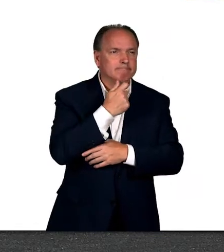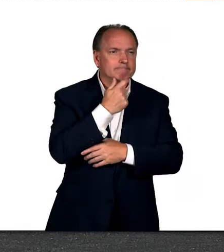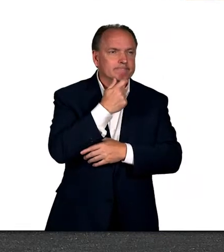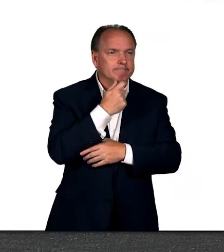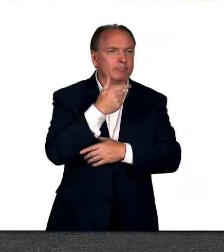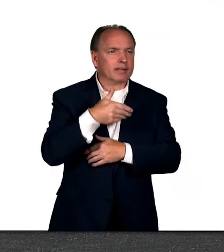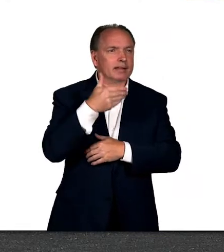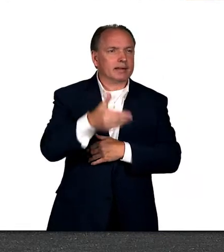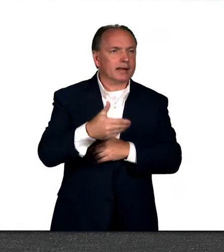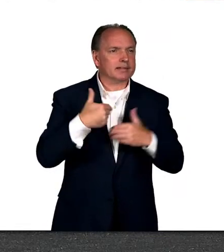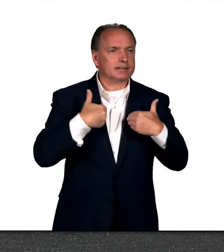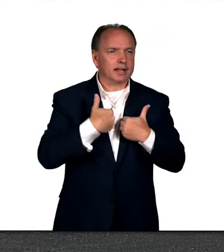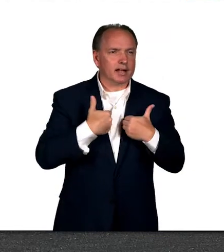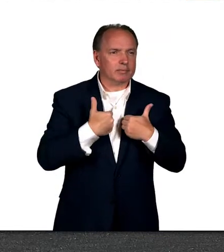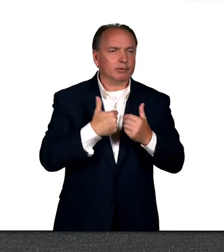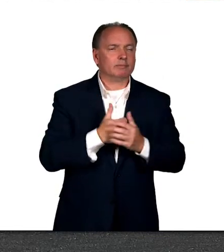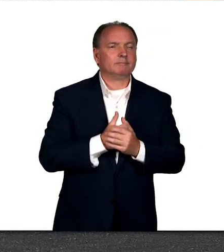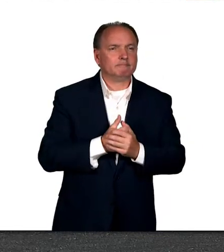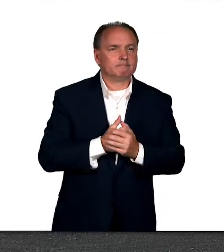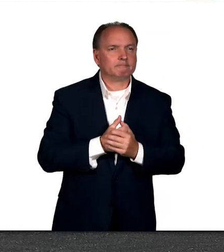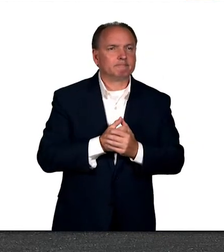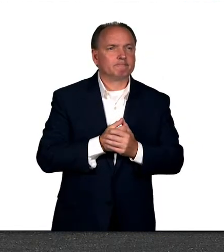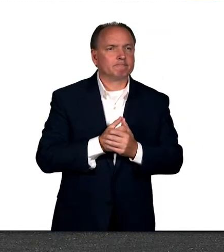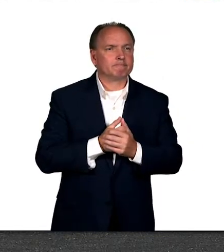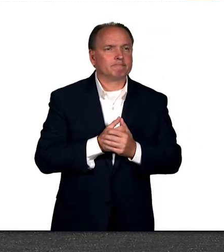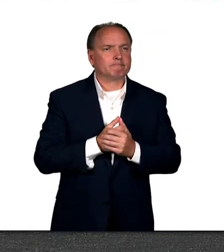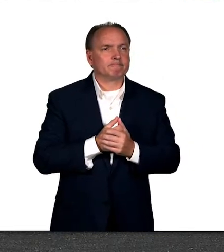next animal.